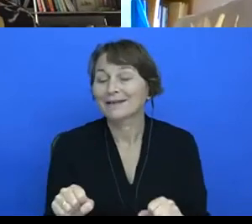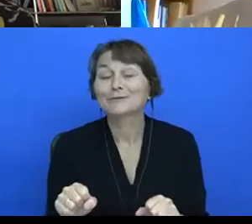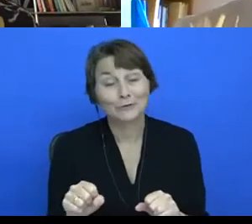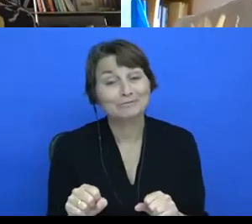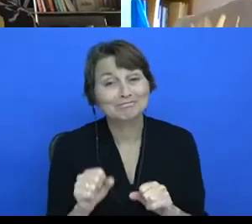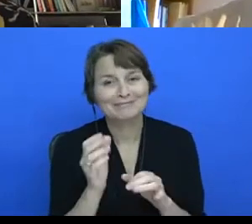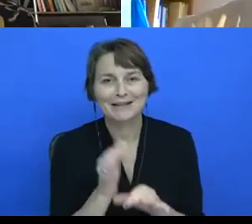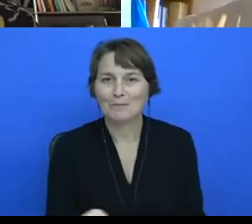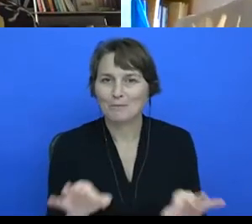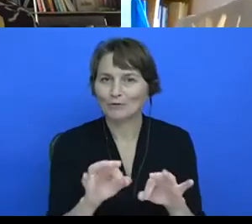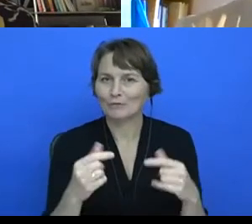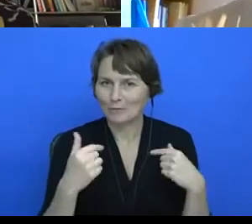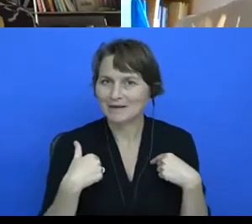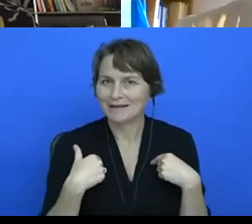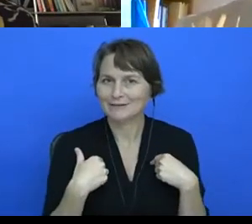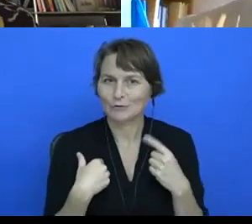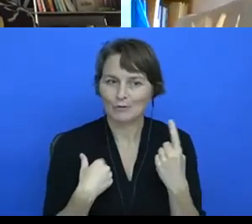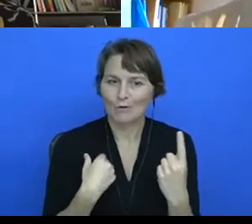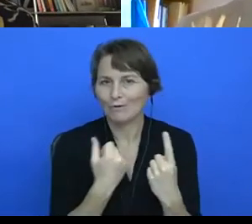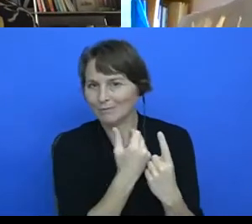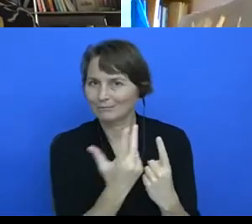for me to have people I worked with.